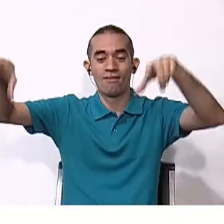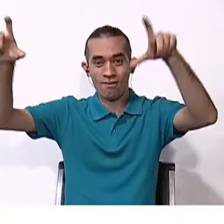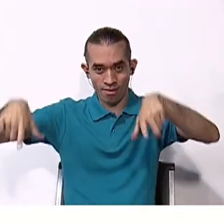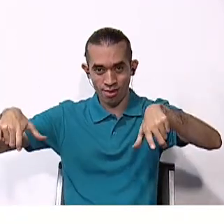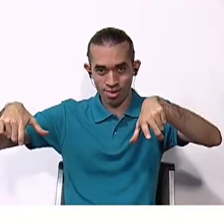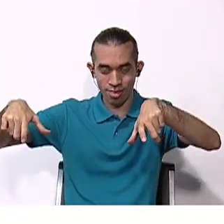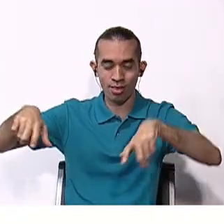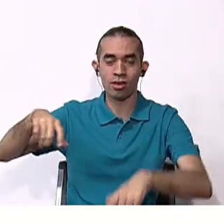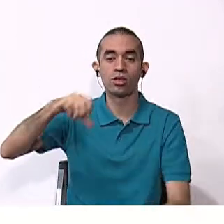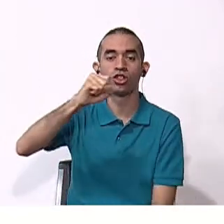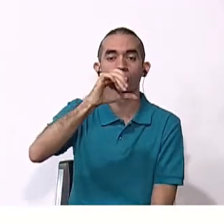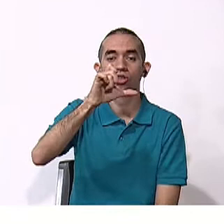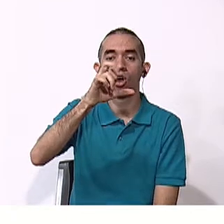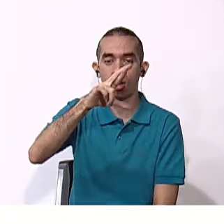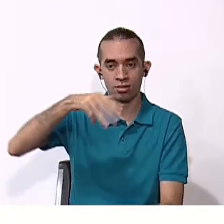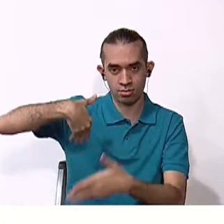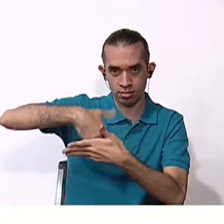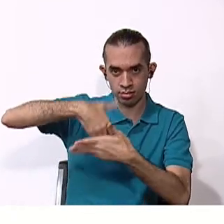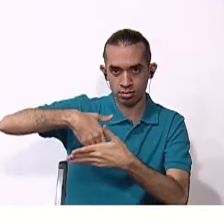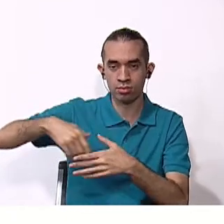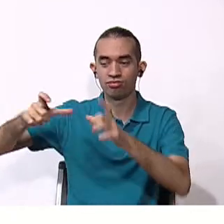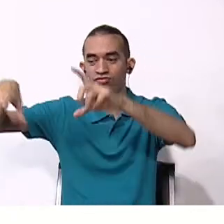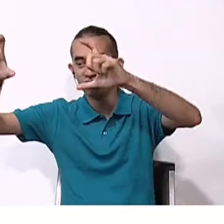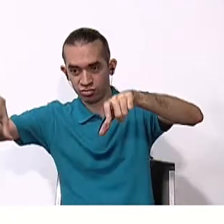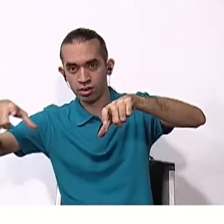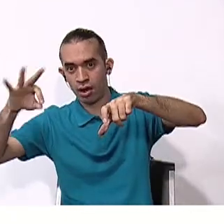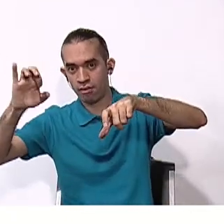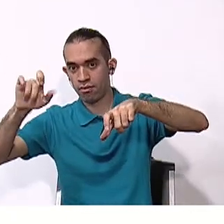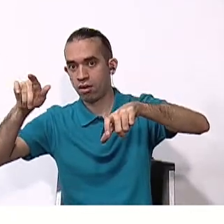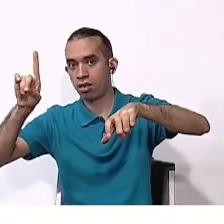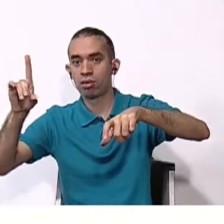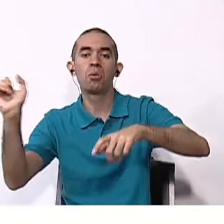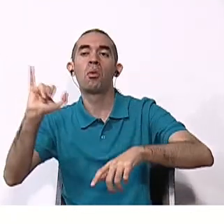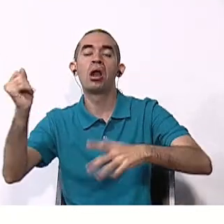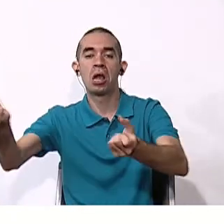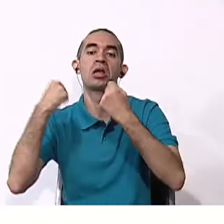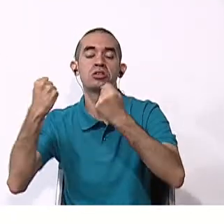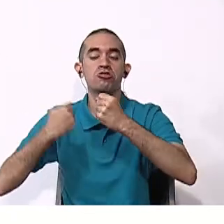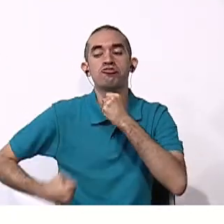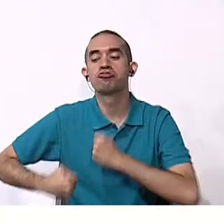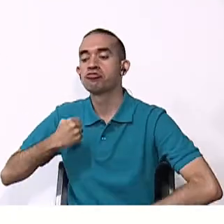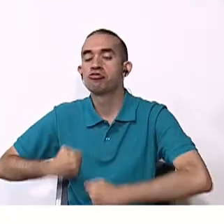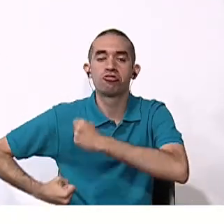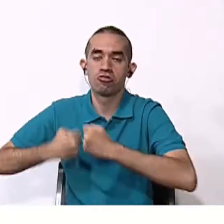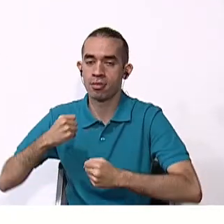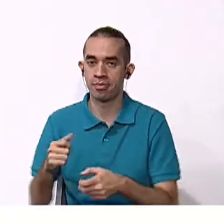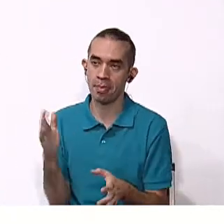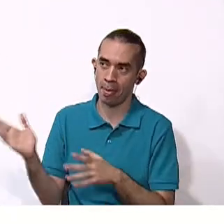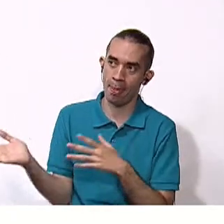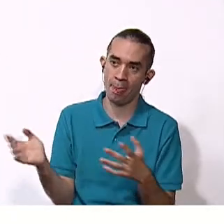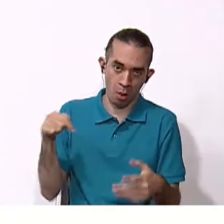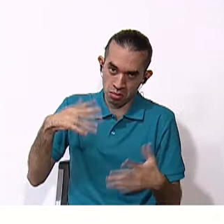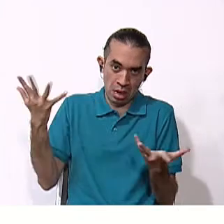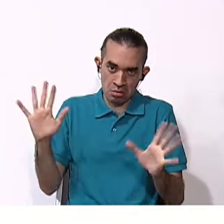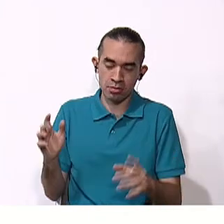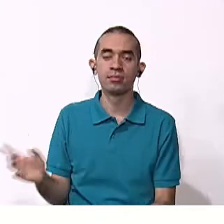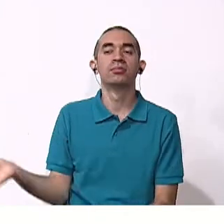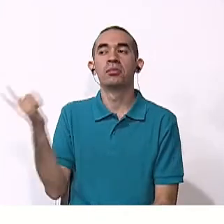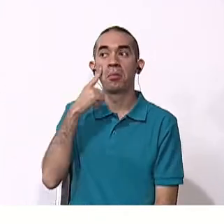soccer field to do exercises like today. And this is the